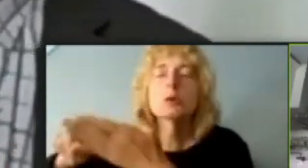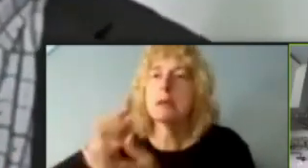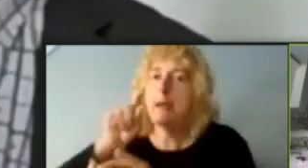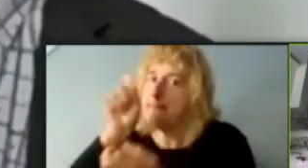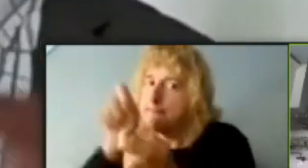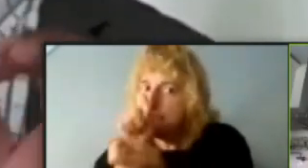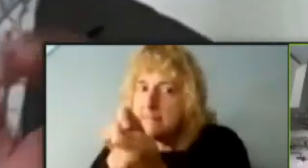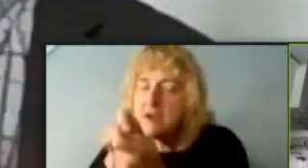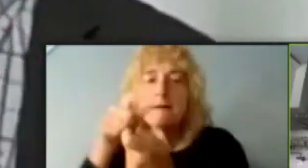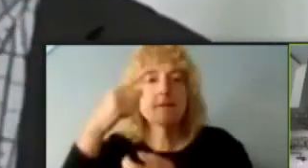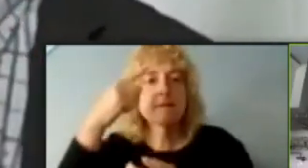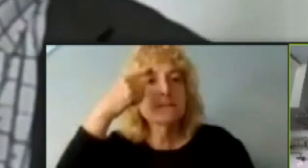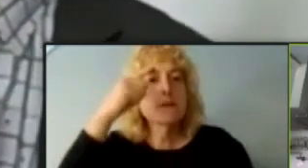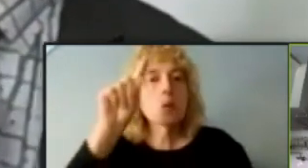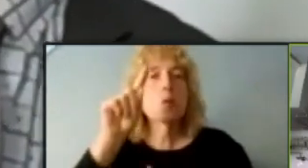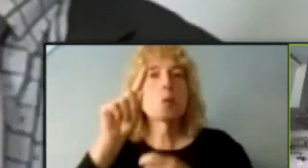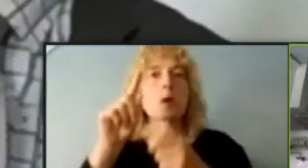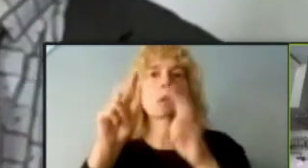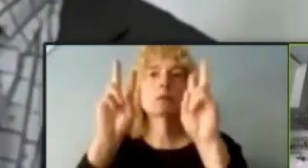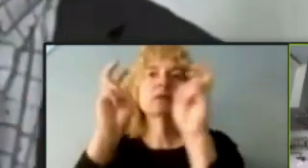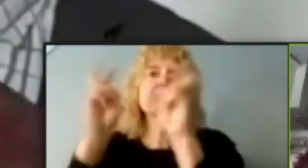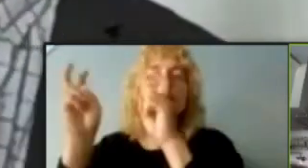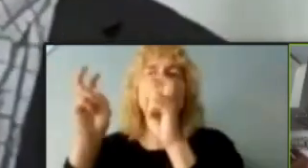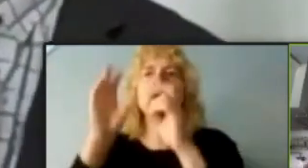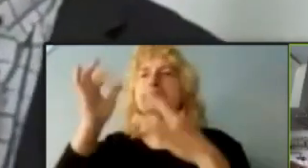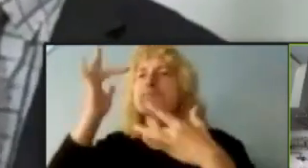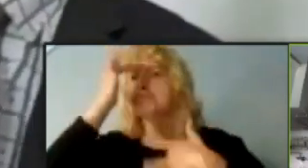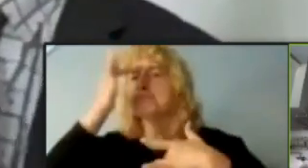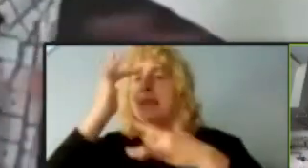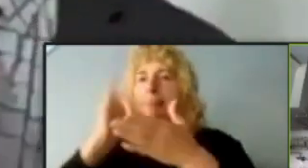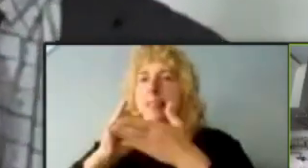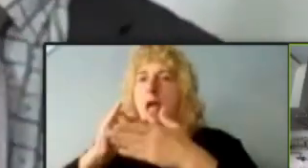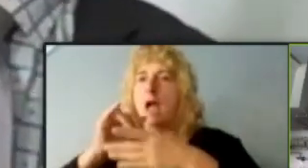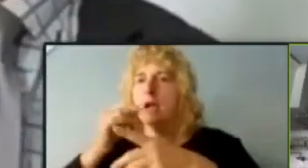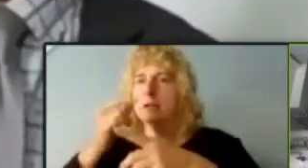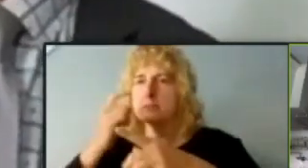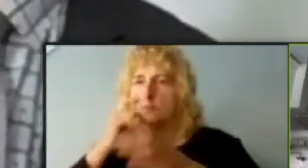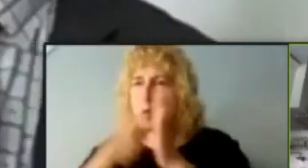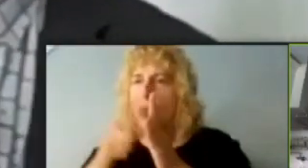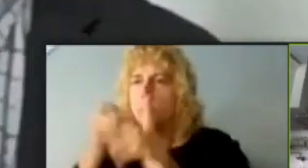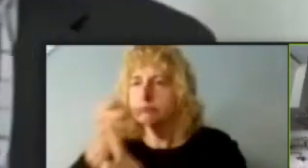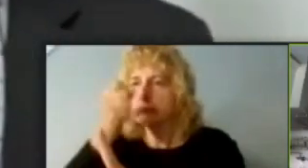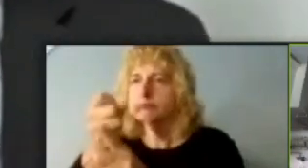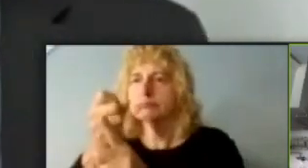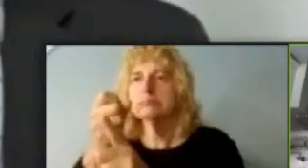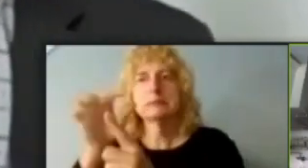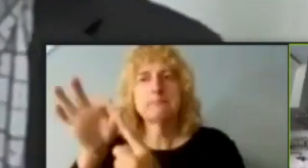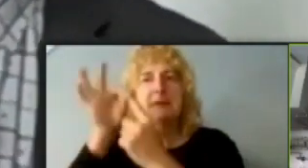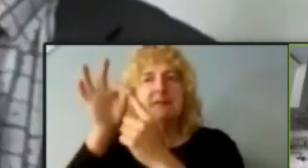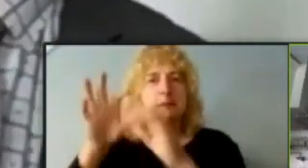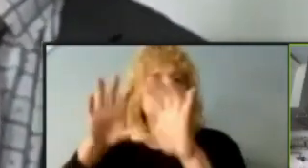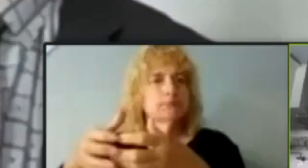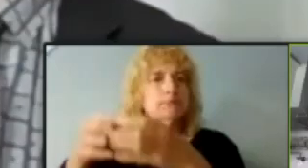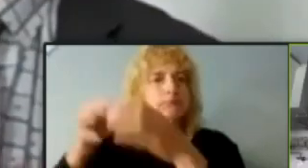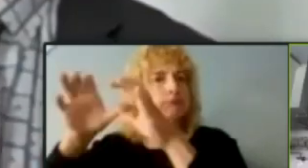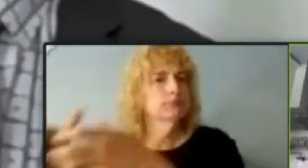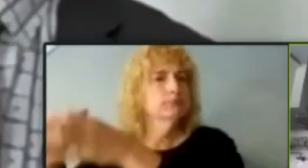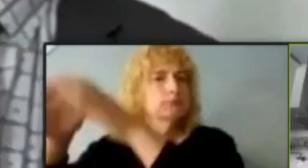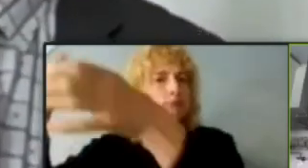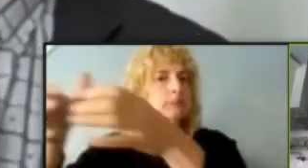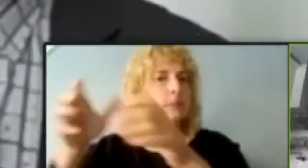to deal with issues and ailments that affect particular groups of people. For example, I believe Dr. Wilson